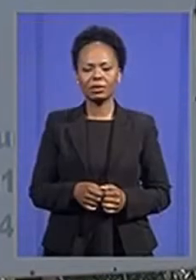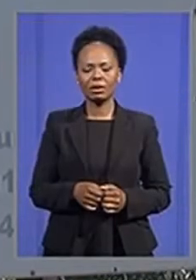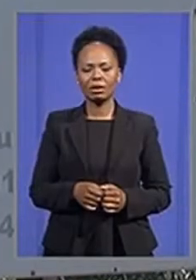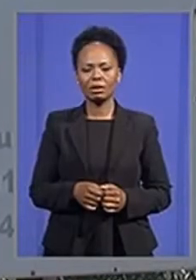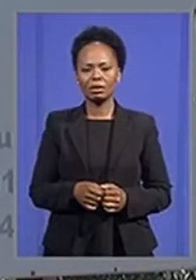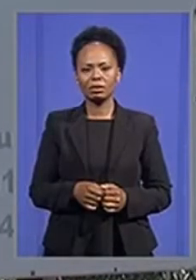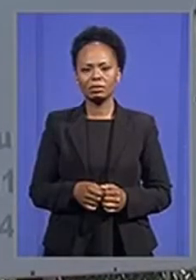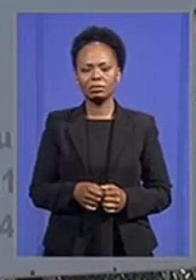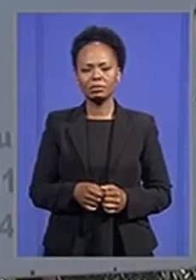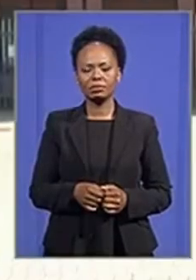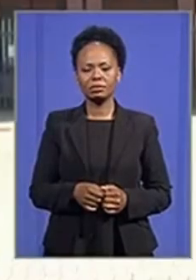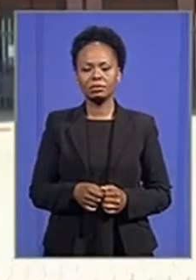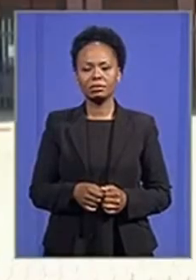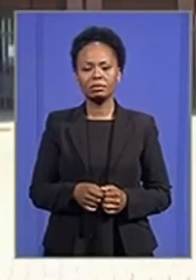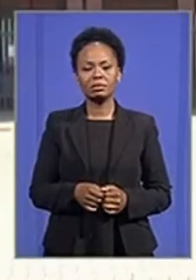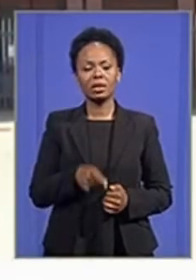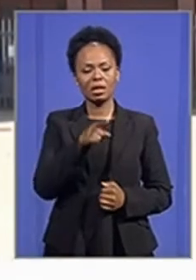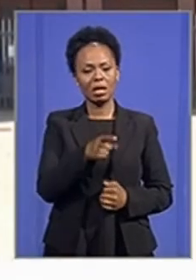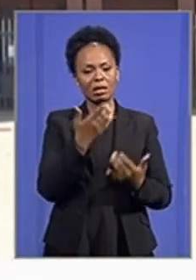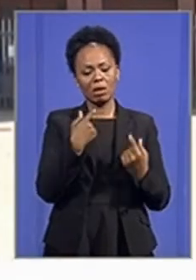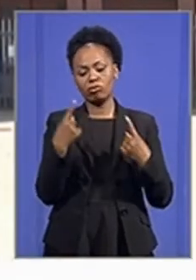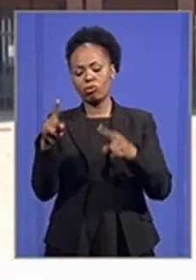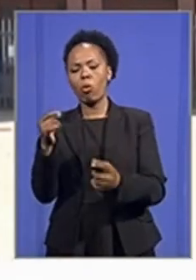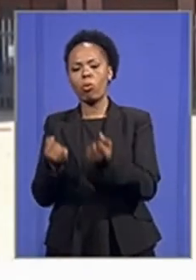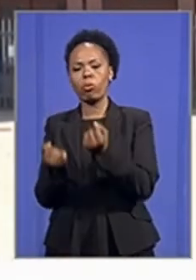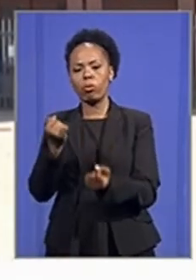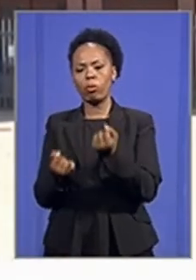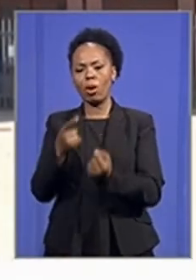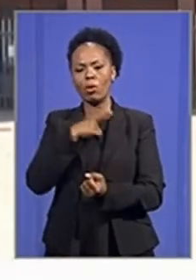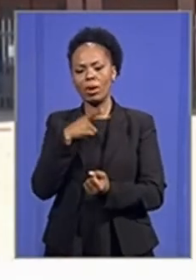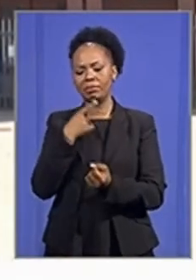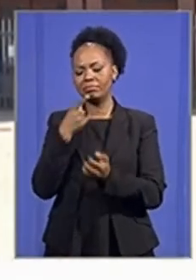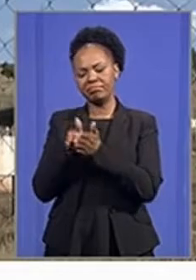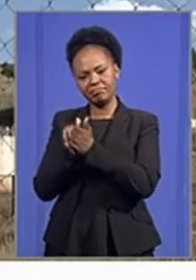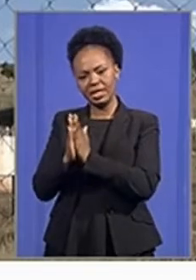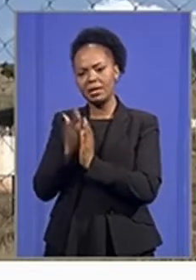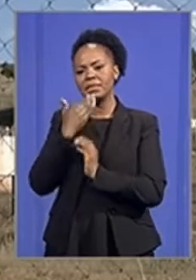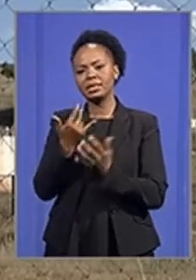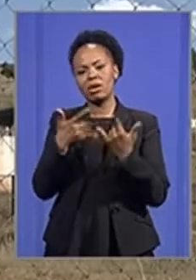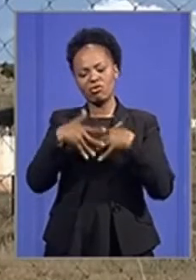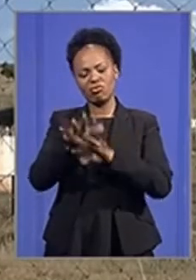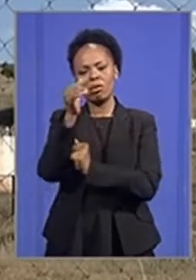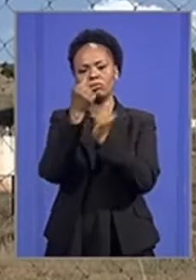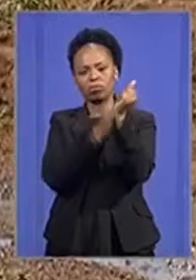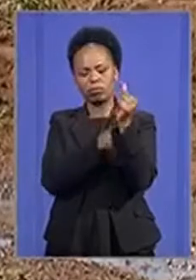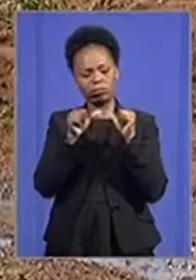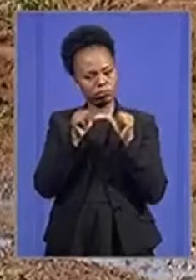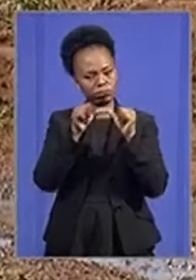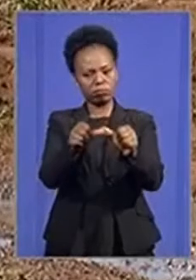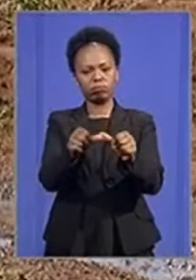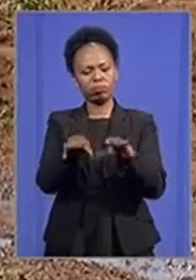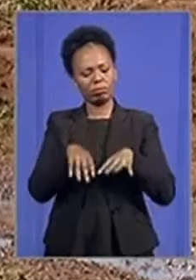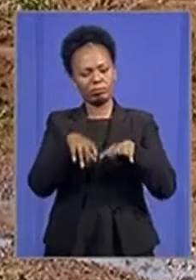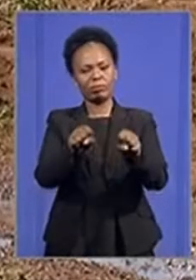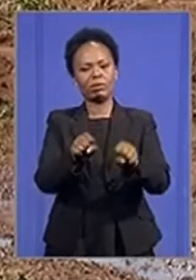moagi o tshwenyegileng wa kgetleng o noile kgotlatshekelo ngogola go lopa gore o newe tetla ya go tsamaisa madutelo a metsi le kgelelo leswe ka motsi